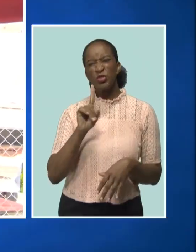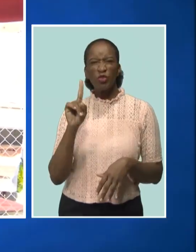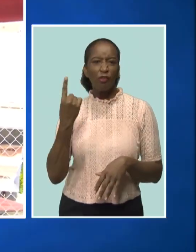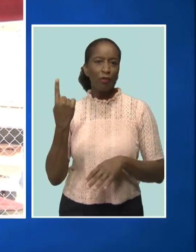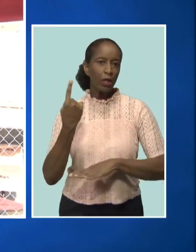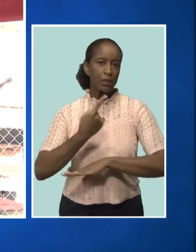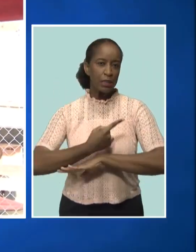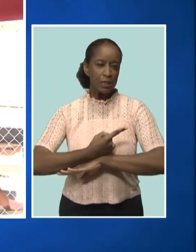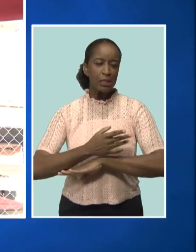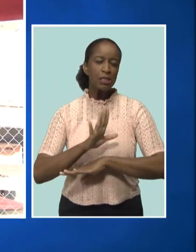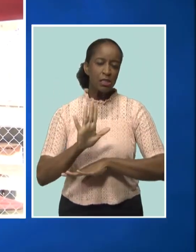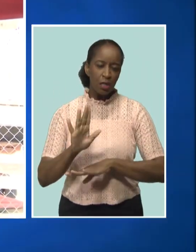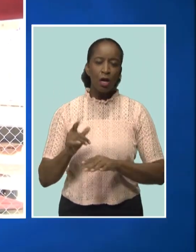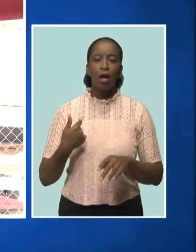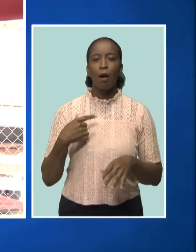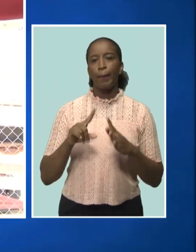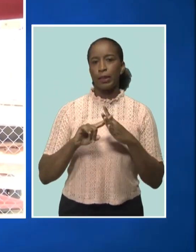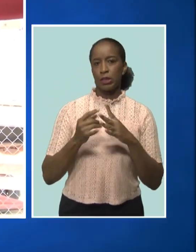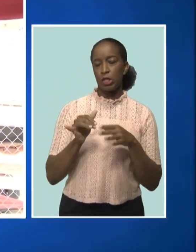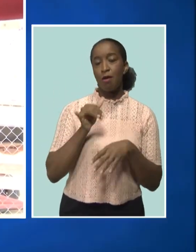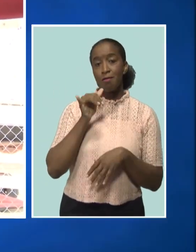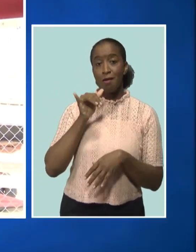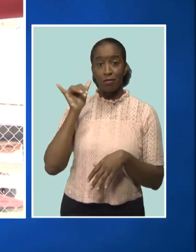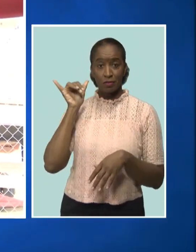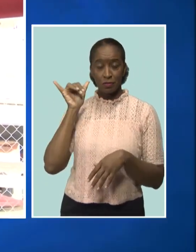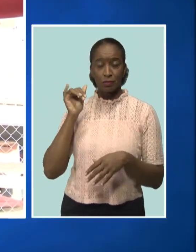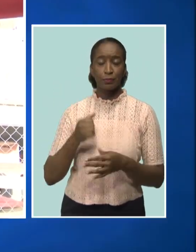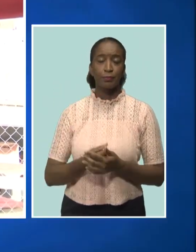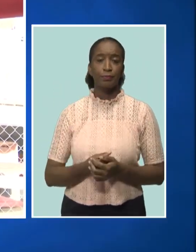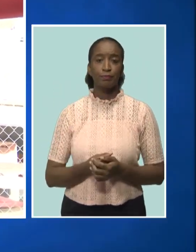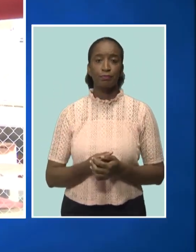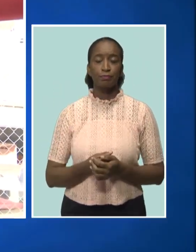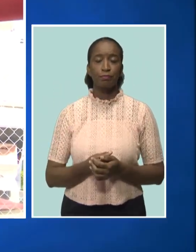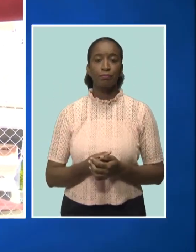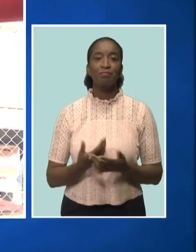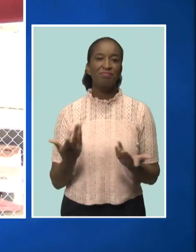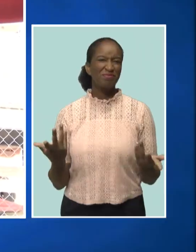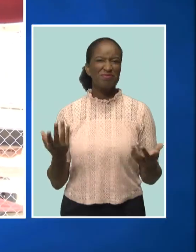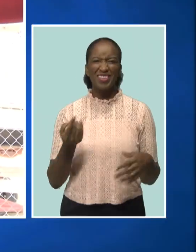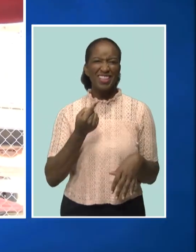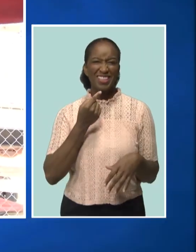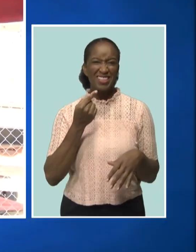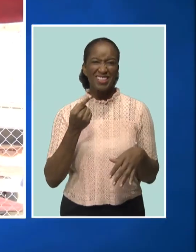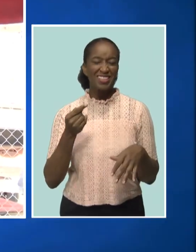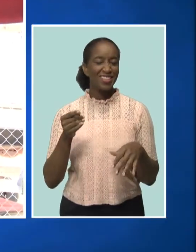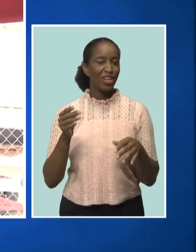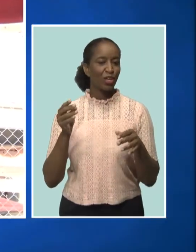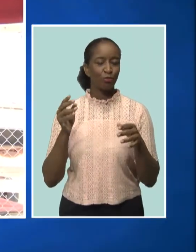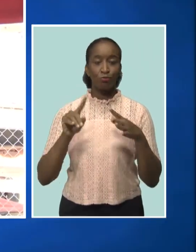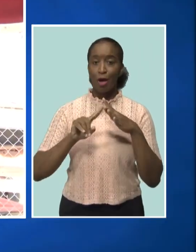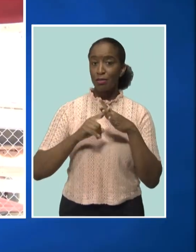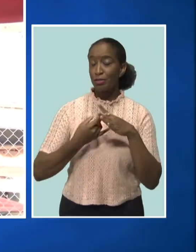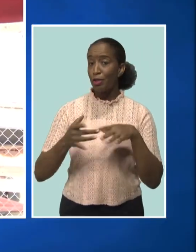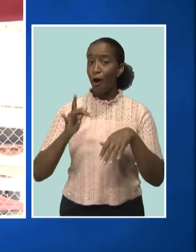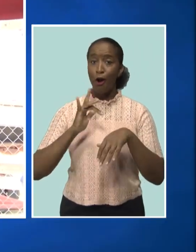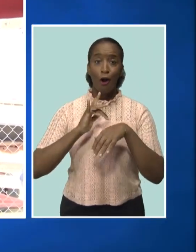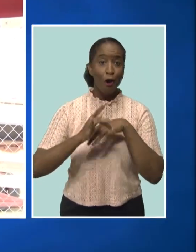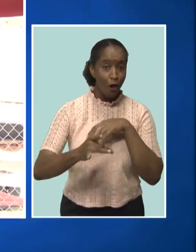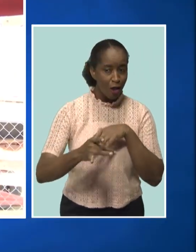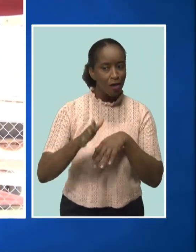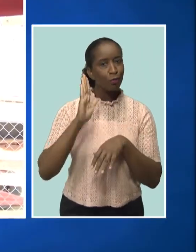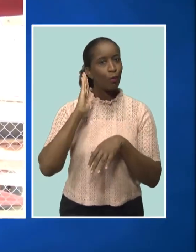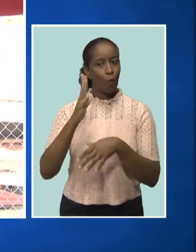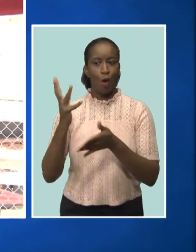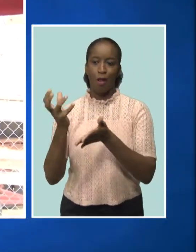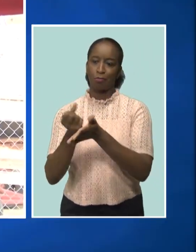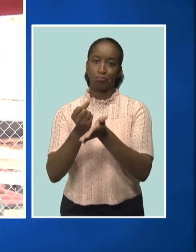I've been out here since yesterday. And so they say the early bird catch the most worm. So I've been doing pretty good